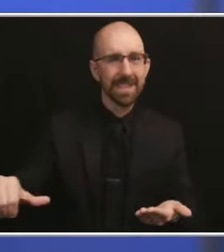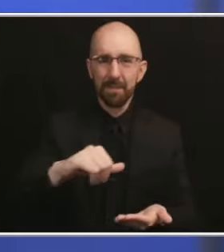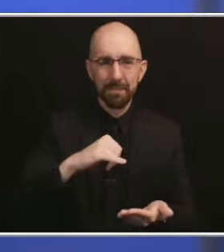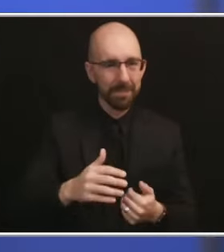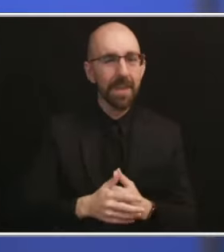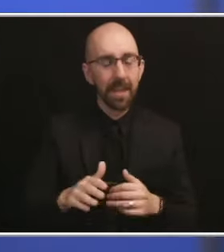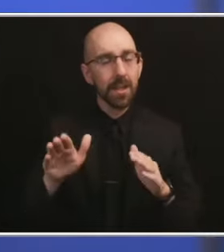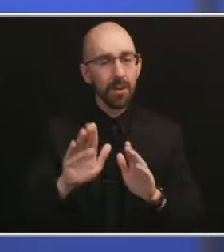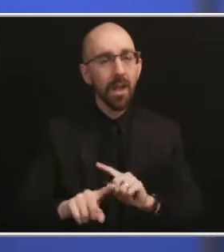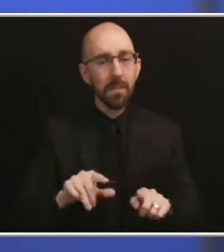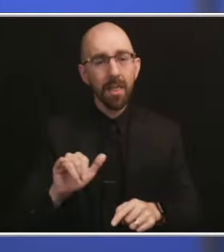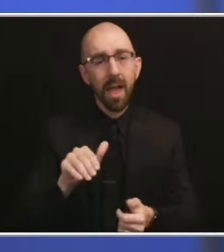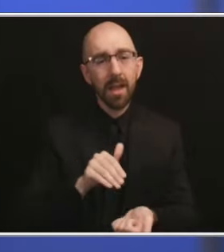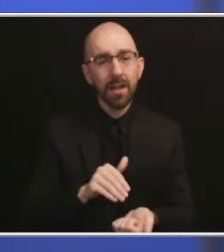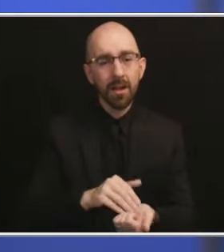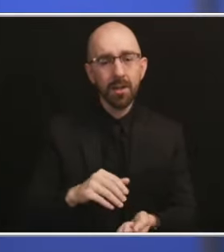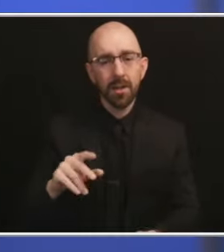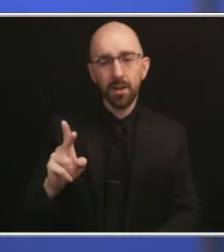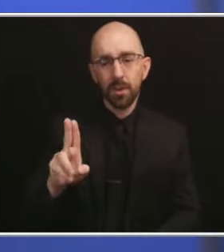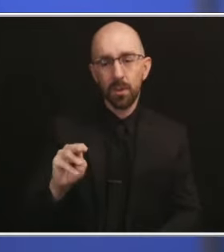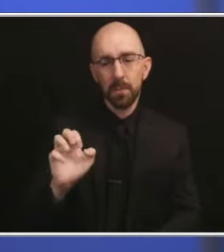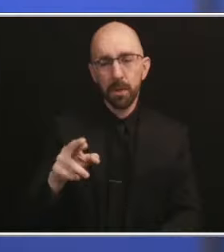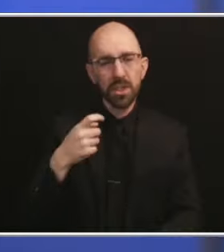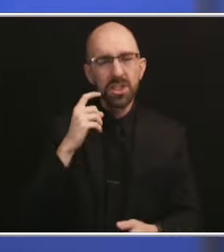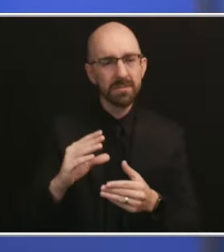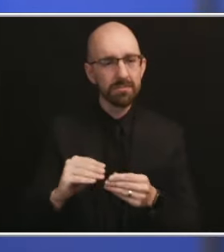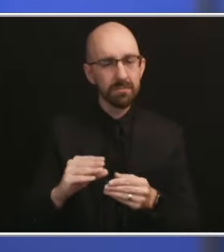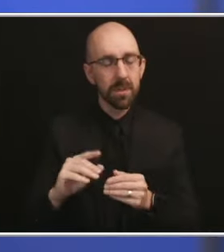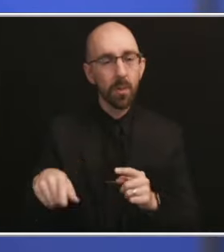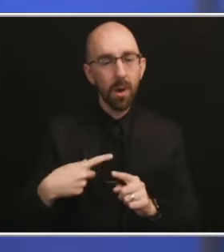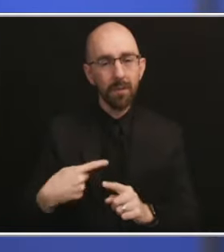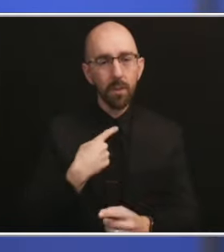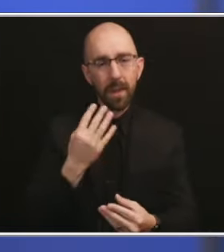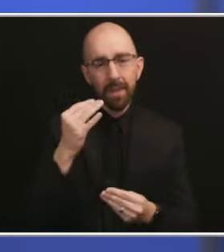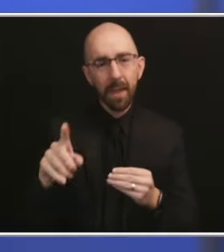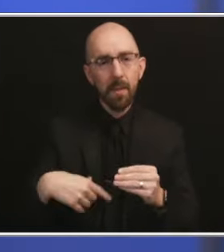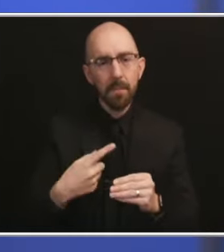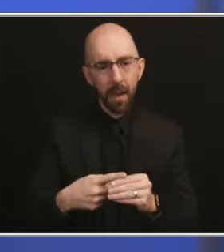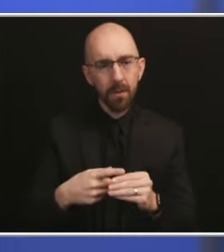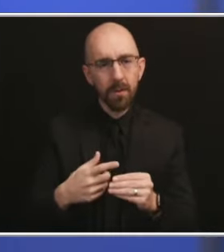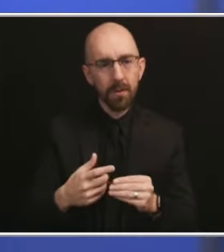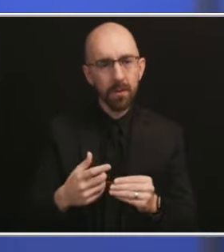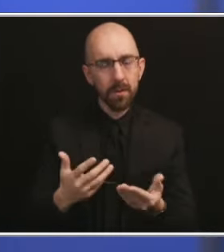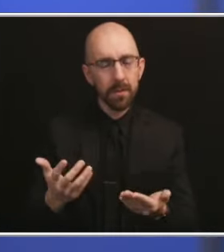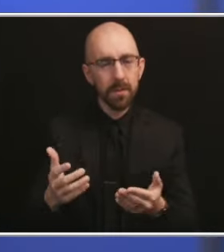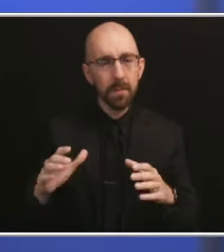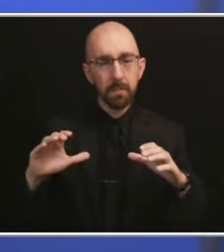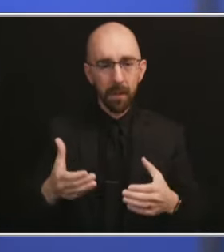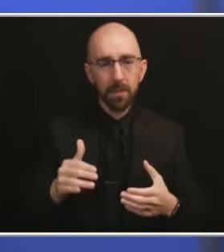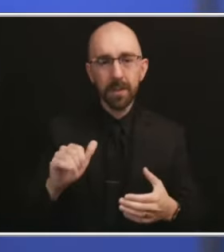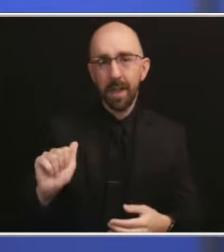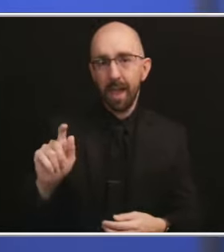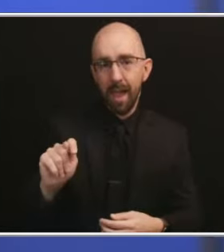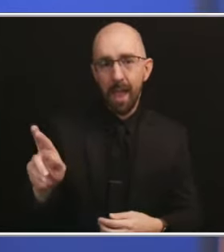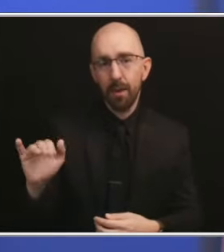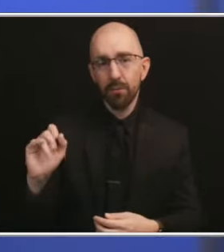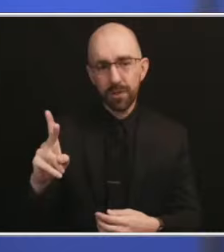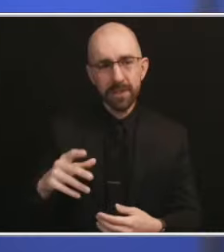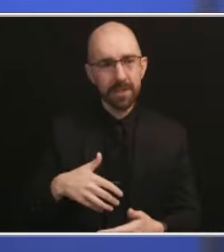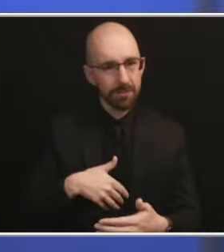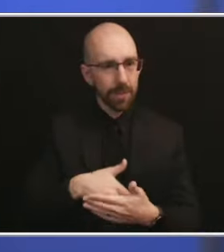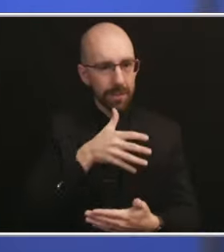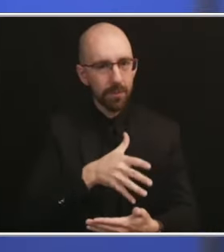but like Dr. Coomer said, when we think about populations that are at risk, pregnant women are one